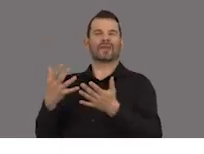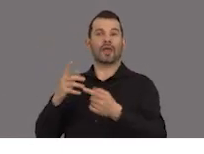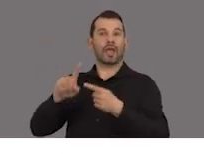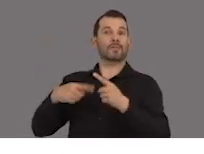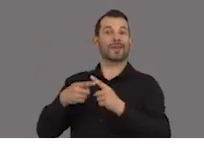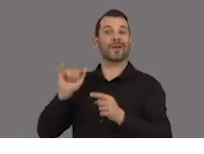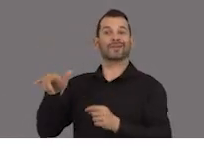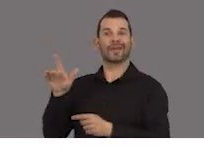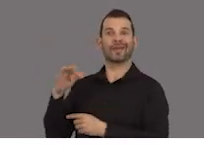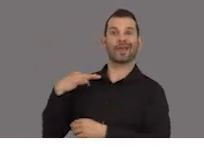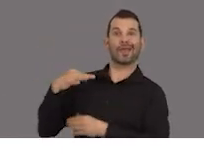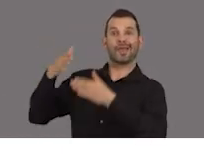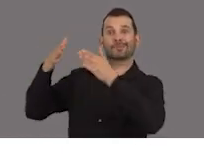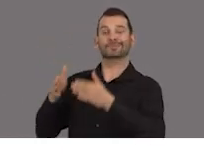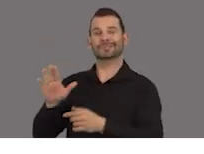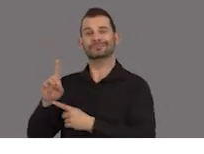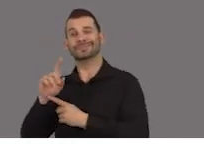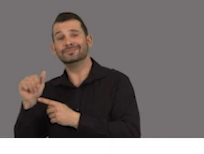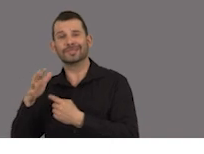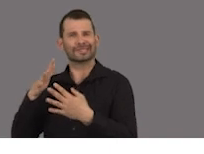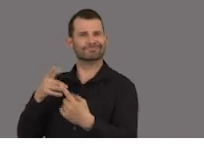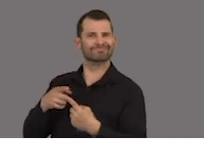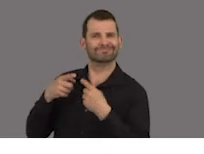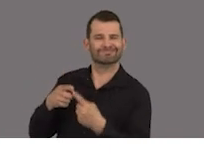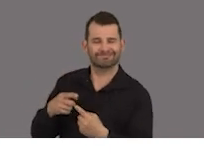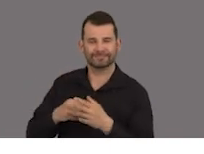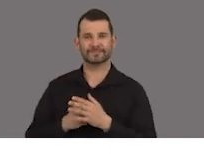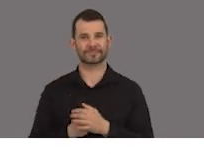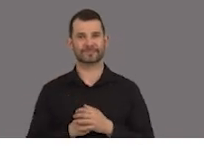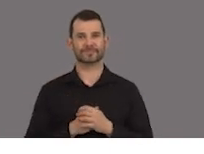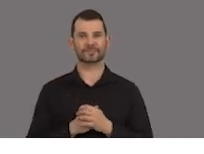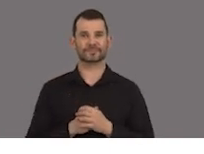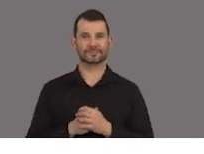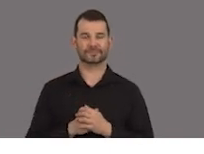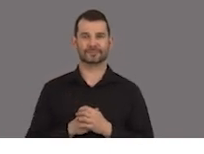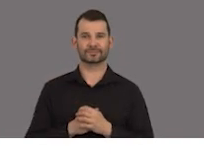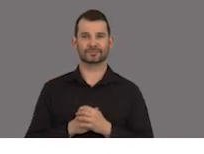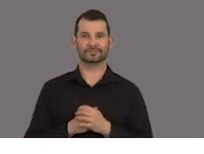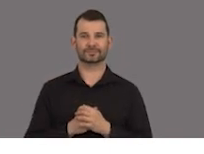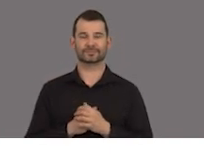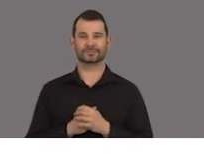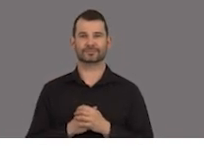over information that will be provided about the applicant's impairment.